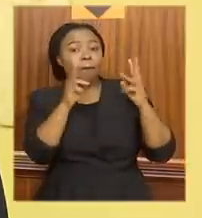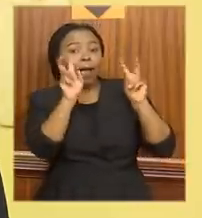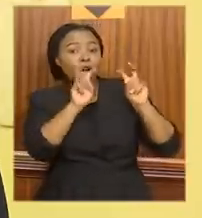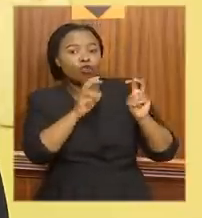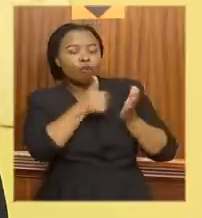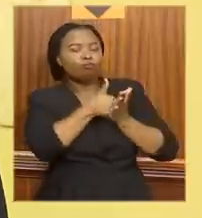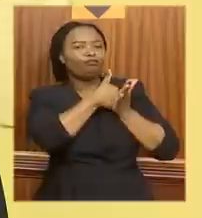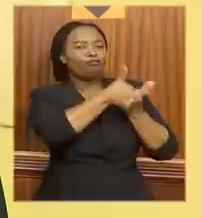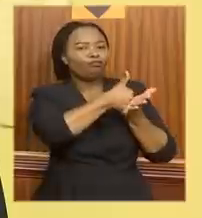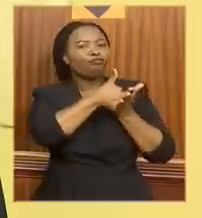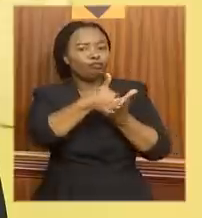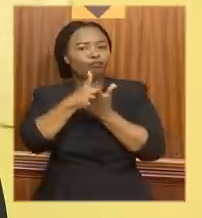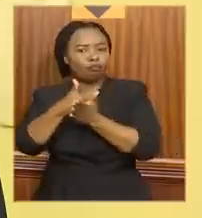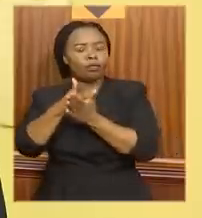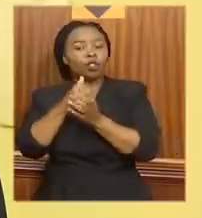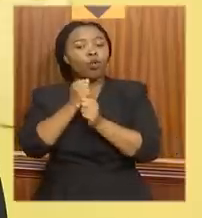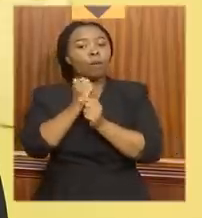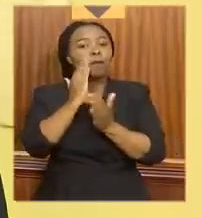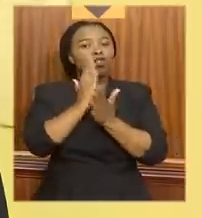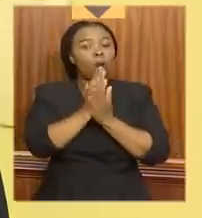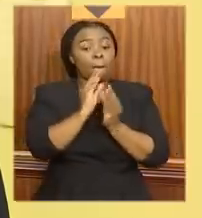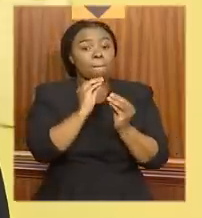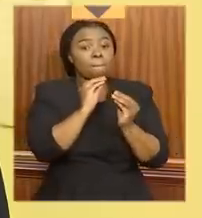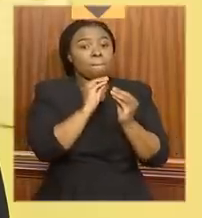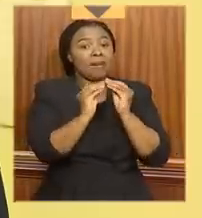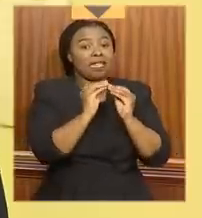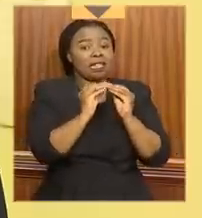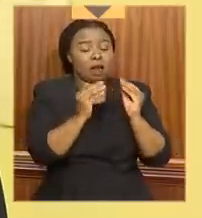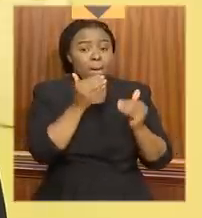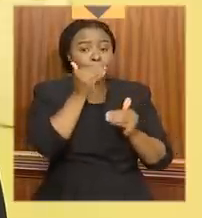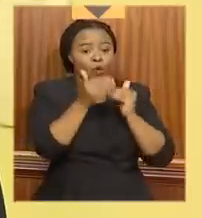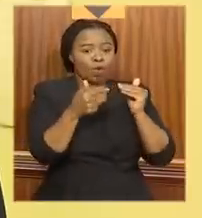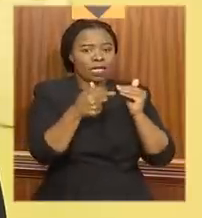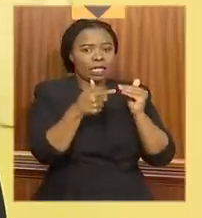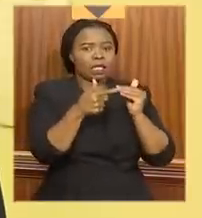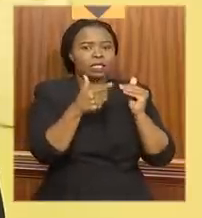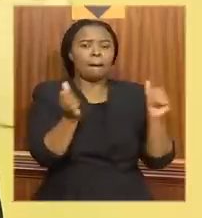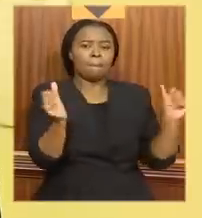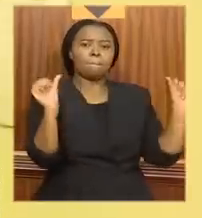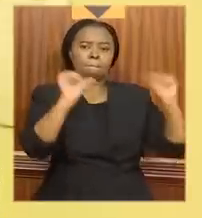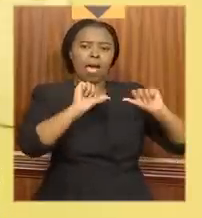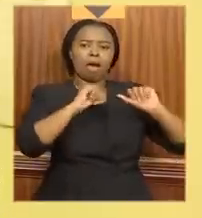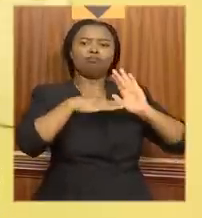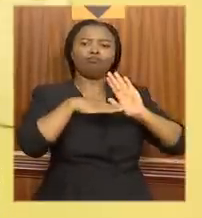that world-class operating and maintenance procedures are reinstated.